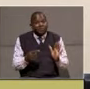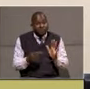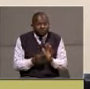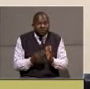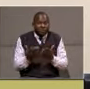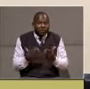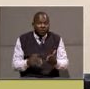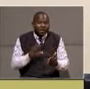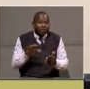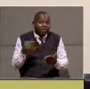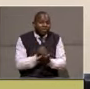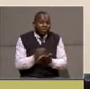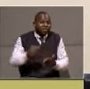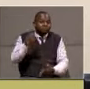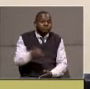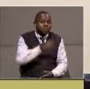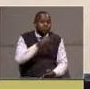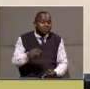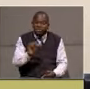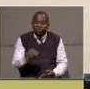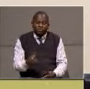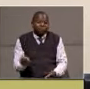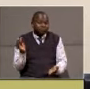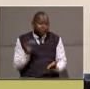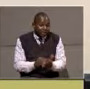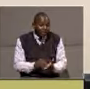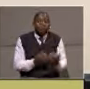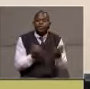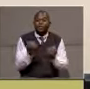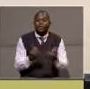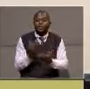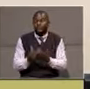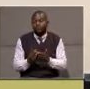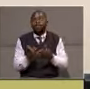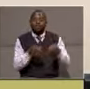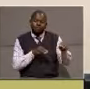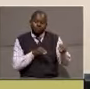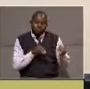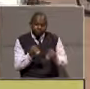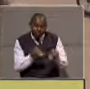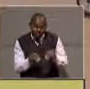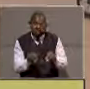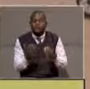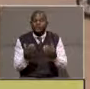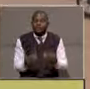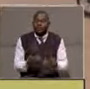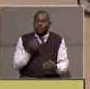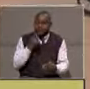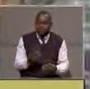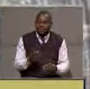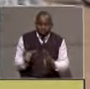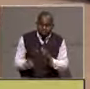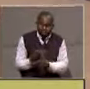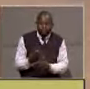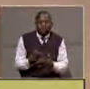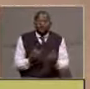where your permit is cancelled and you cannot drive anymore. So these are some of the measures that government is looking at. Kataike says formation of